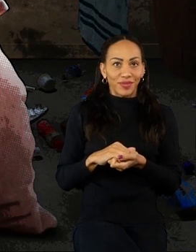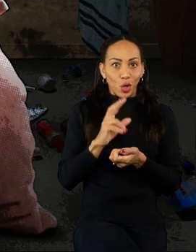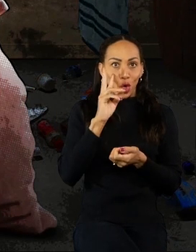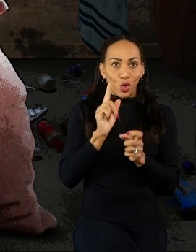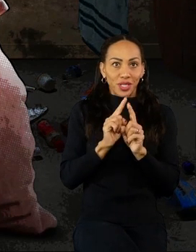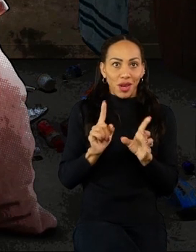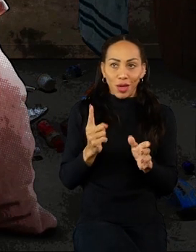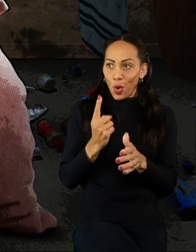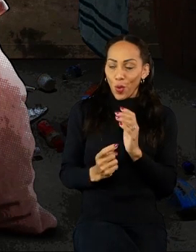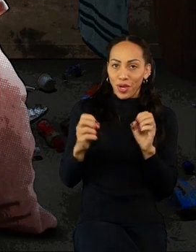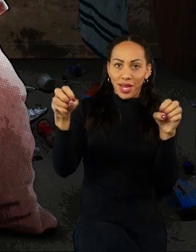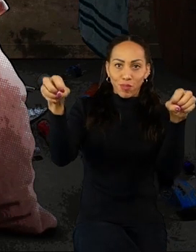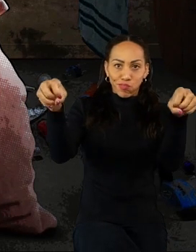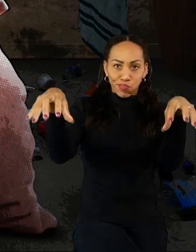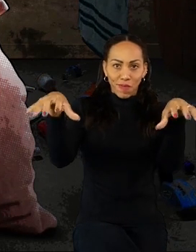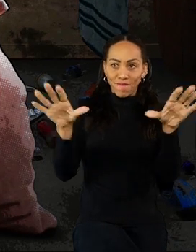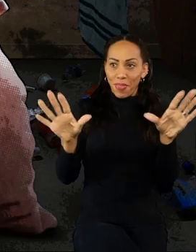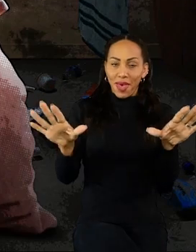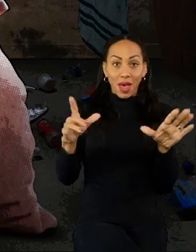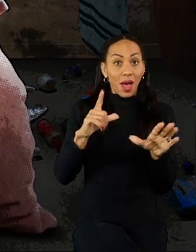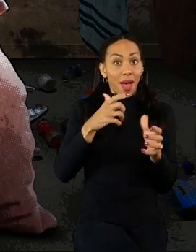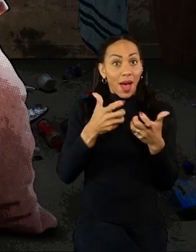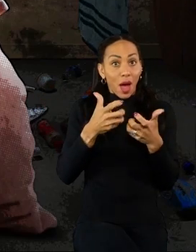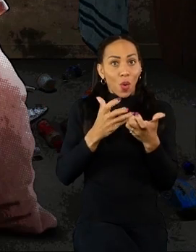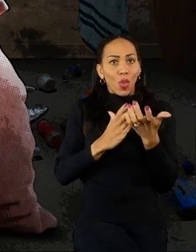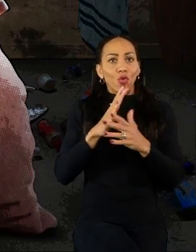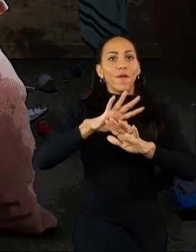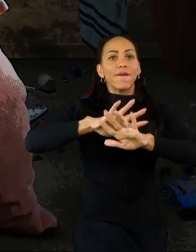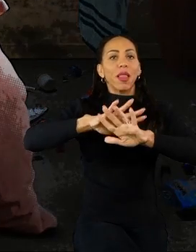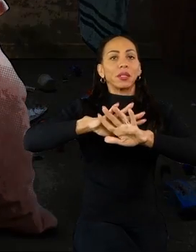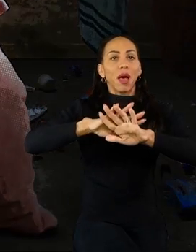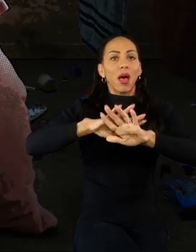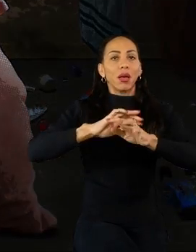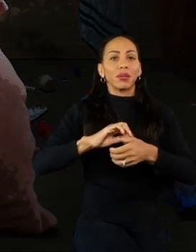And I think we're then going to fade out in just a moment.